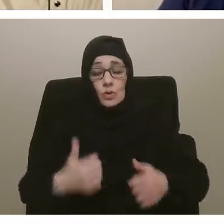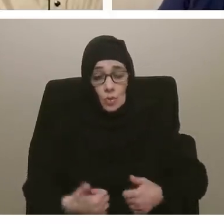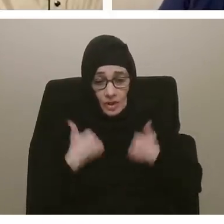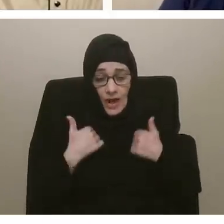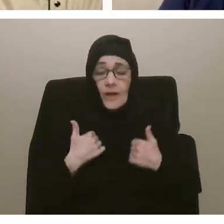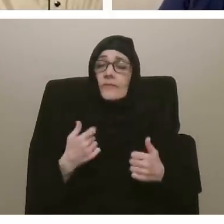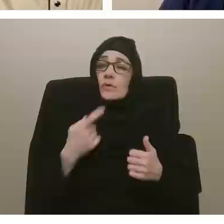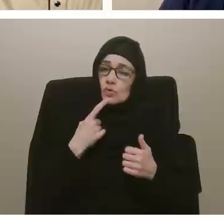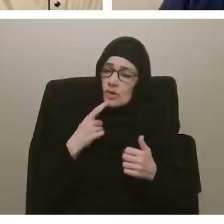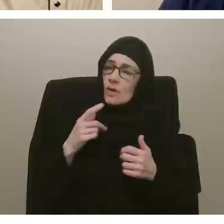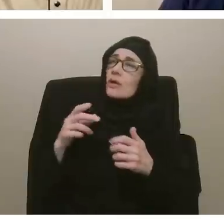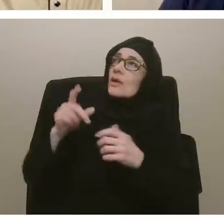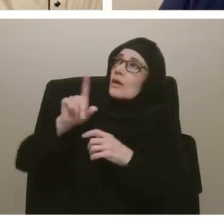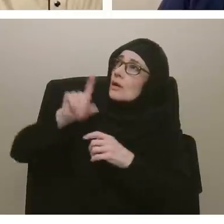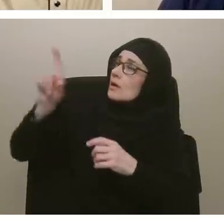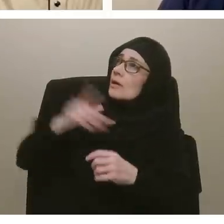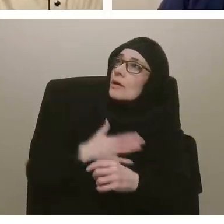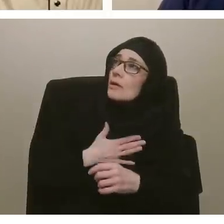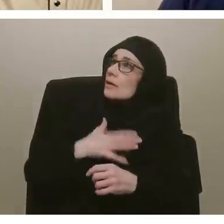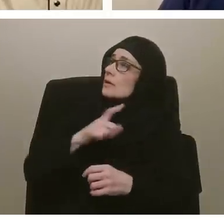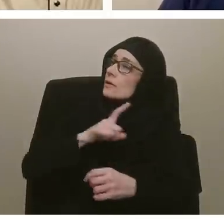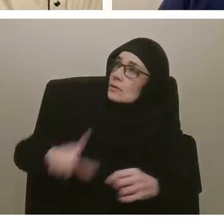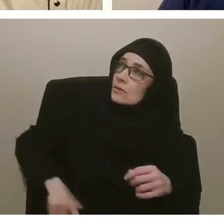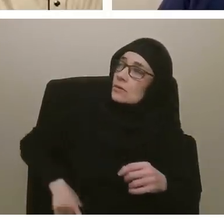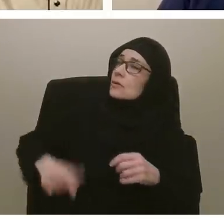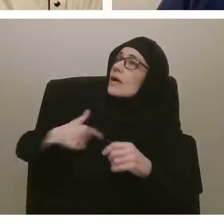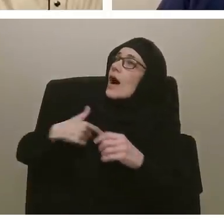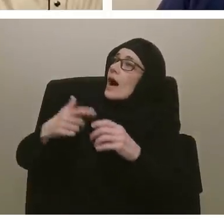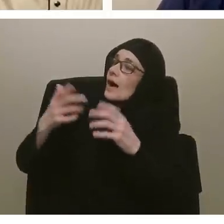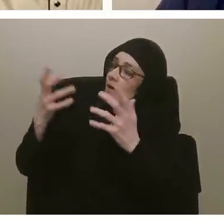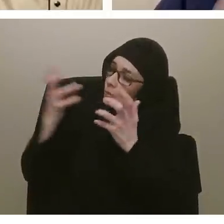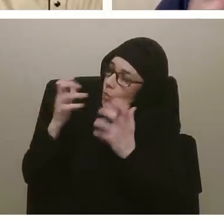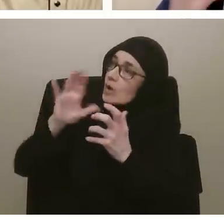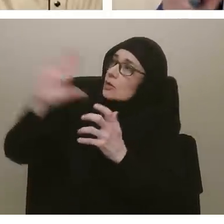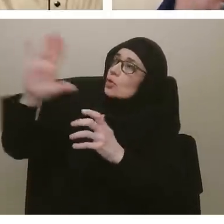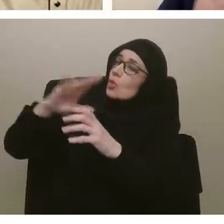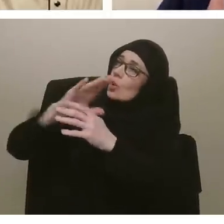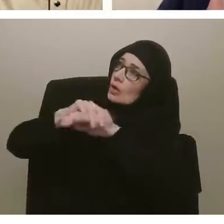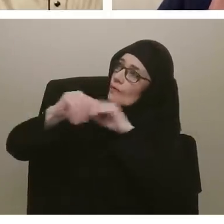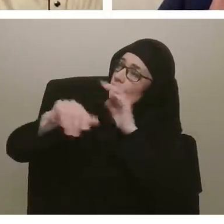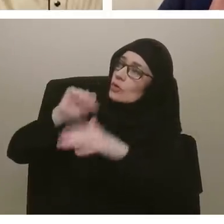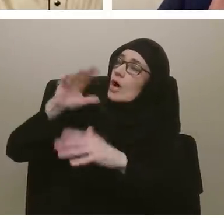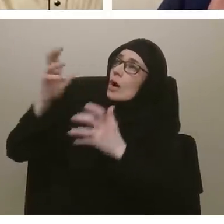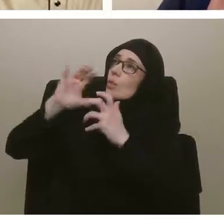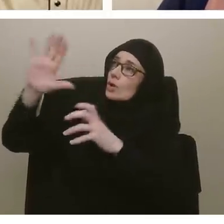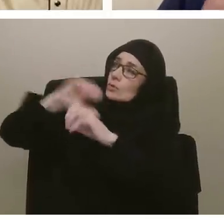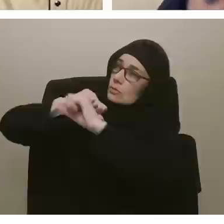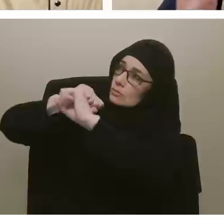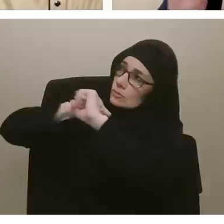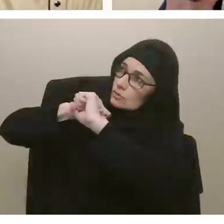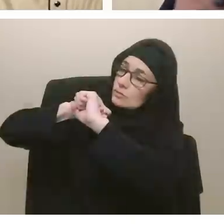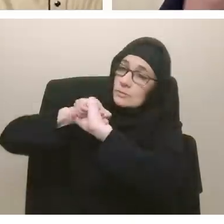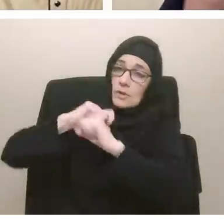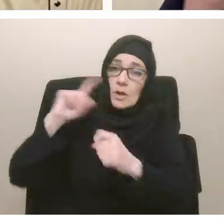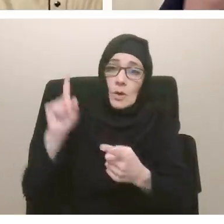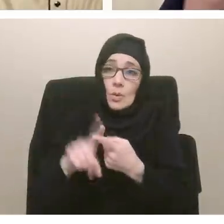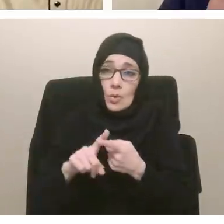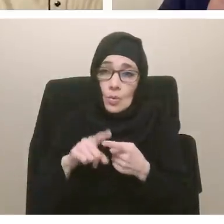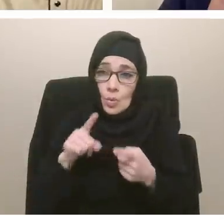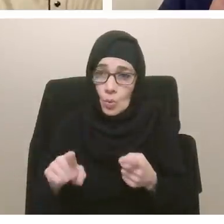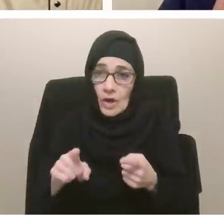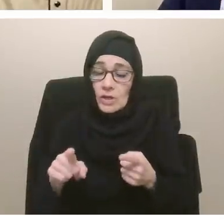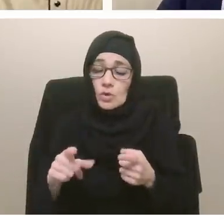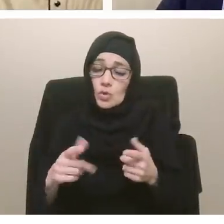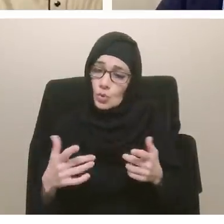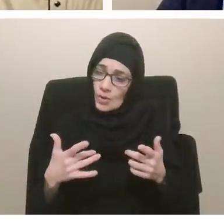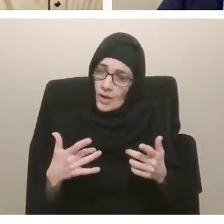refuge, I seek your comfort, I seek your security. And when you envelop yourself, you know, outwardly with the